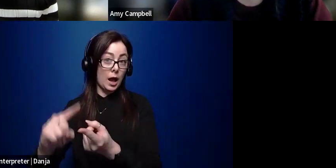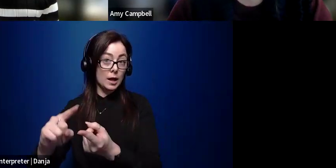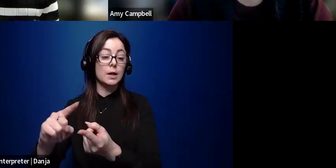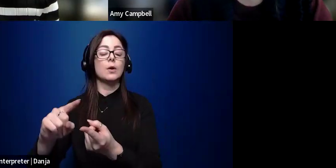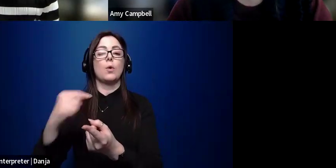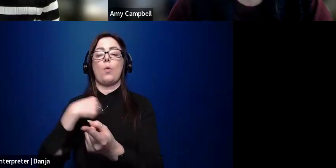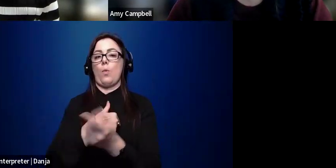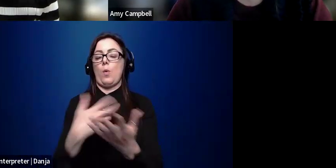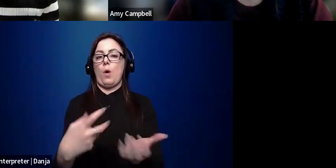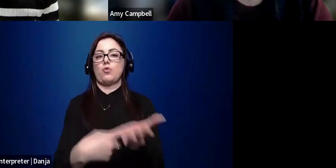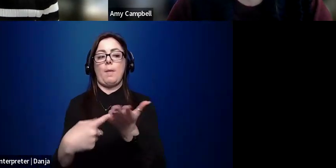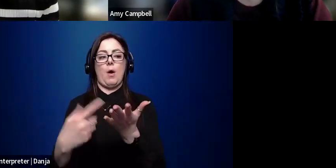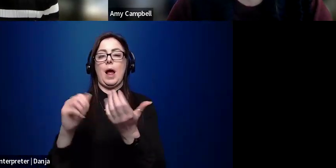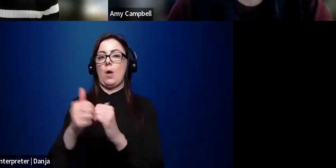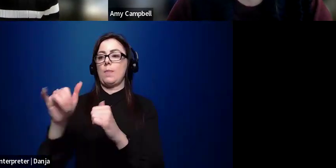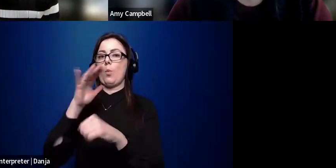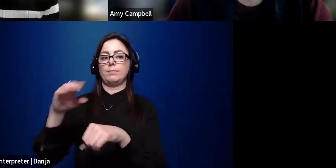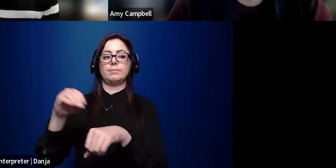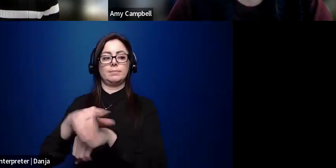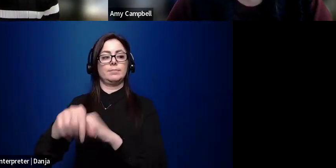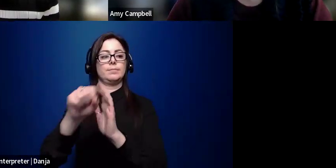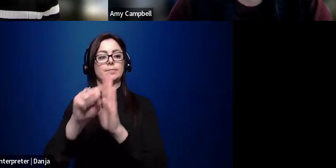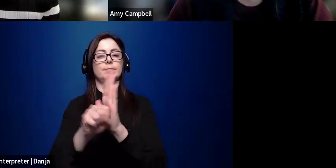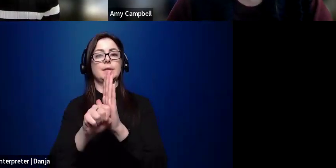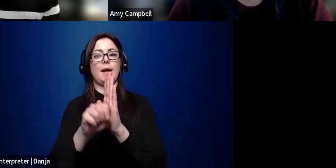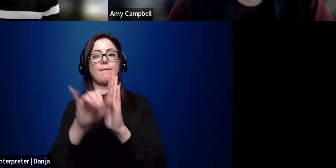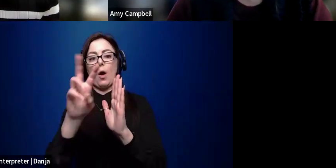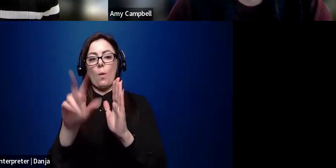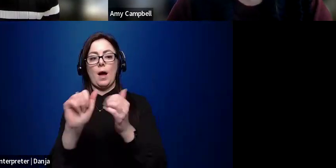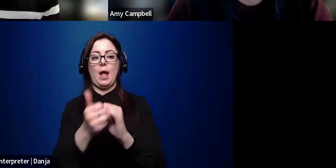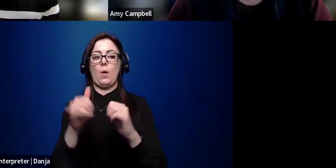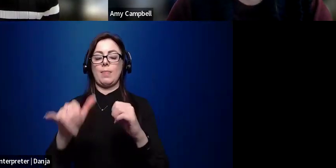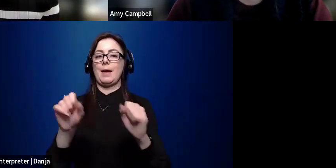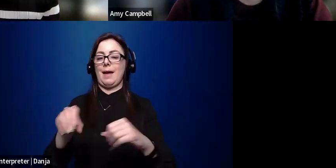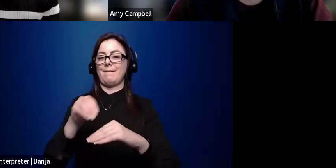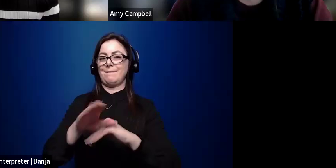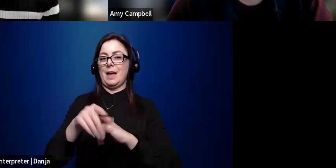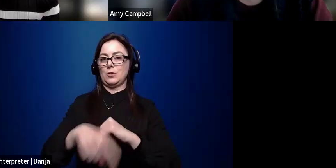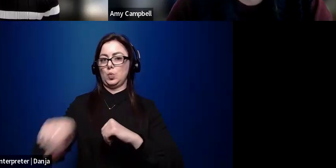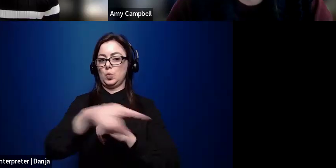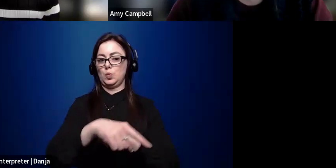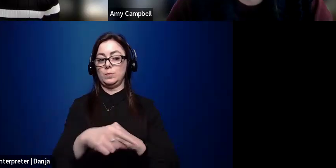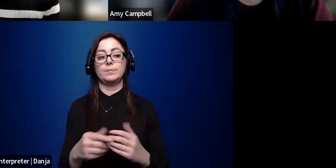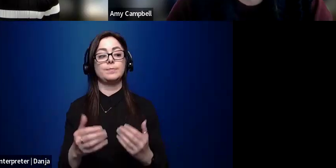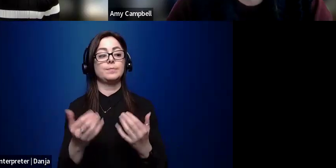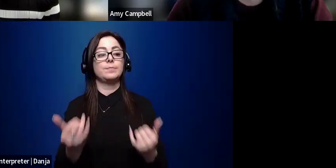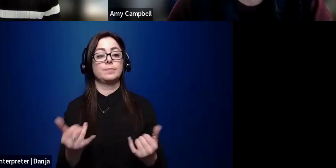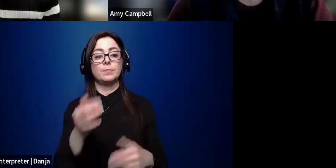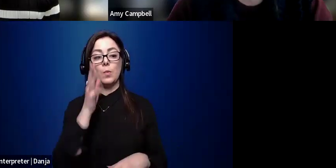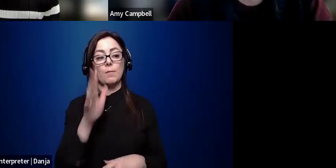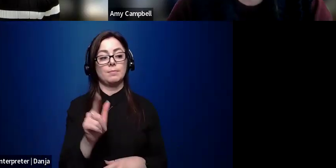you. So I think this time it's Amy's turn to come in